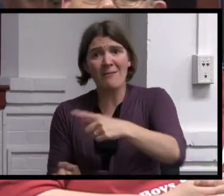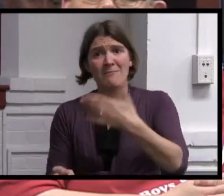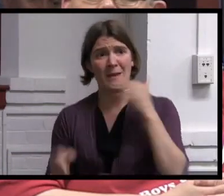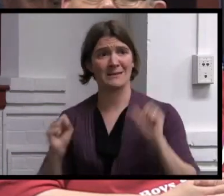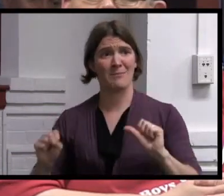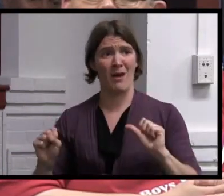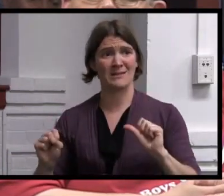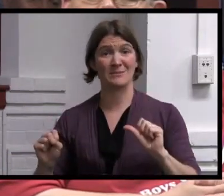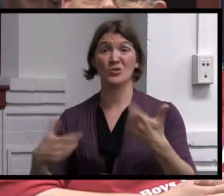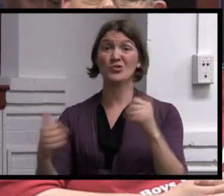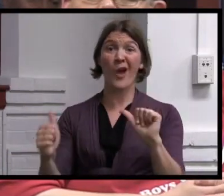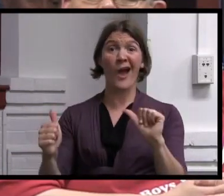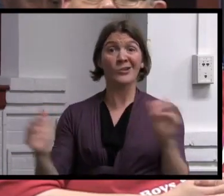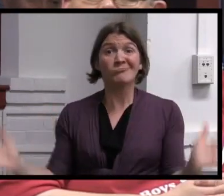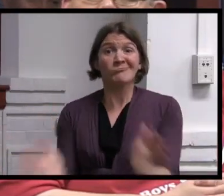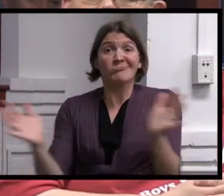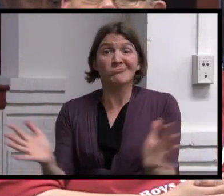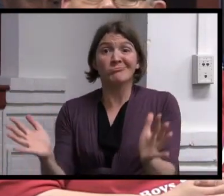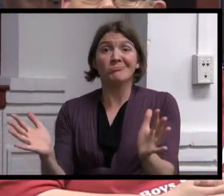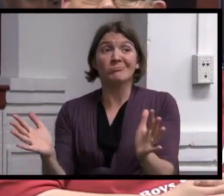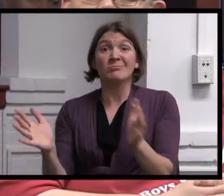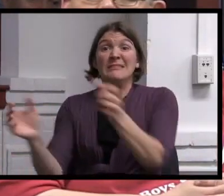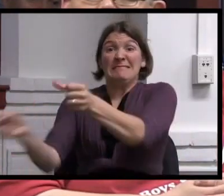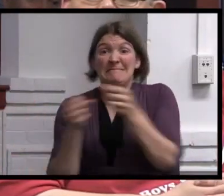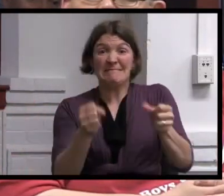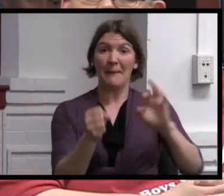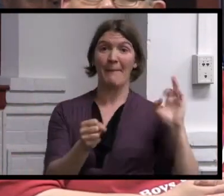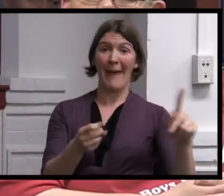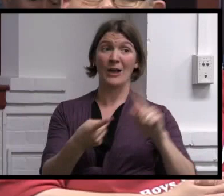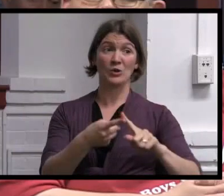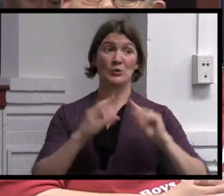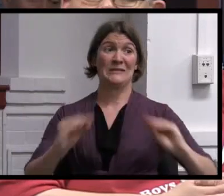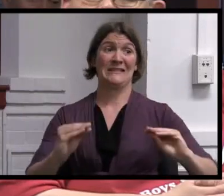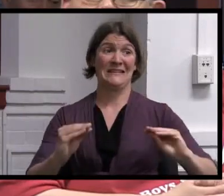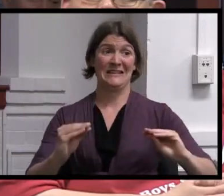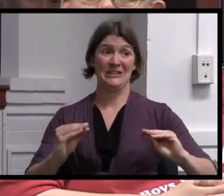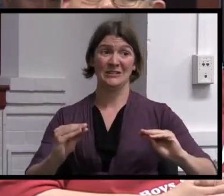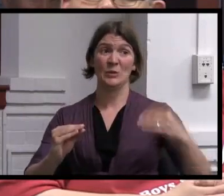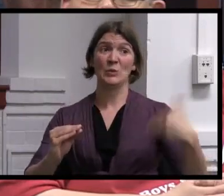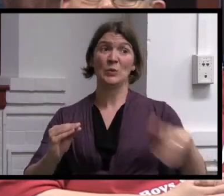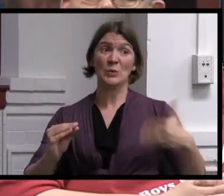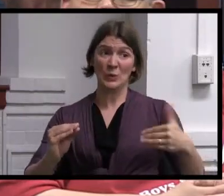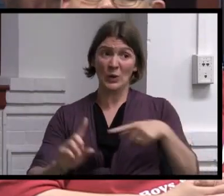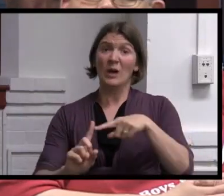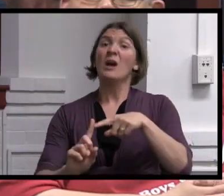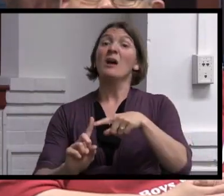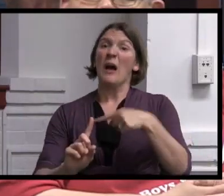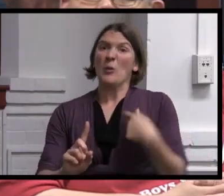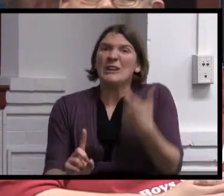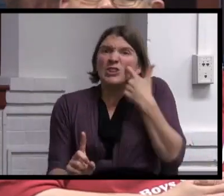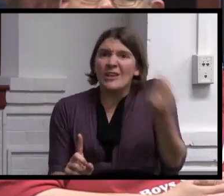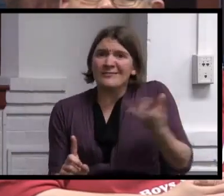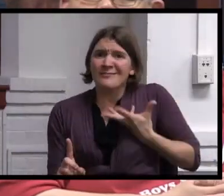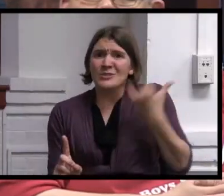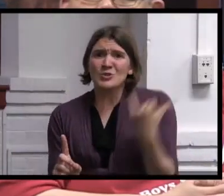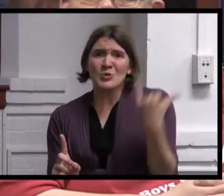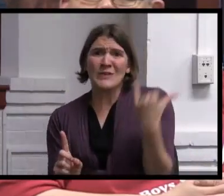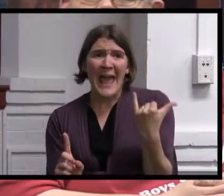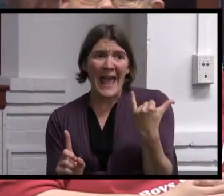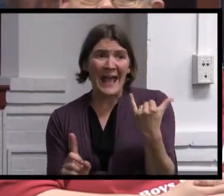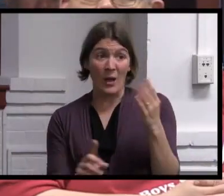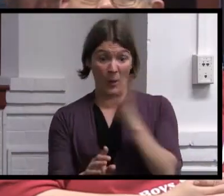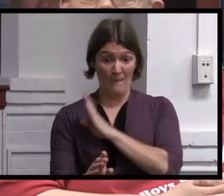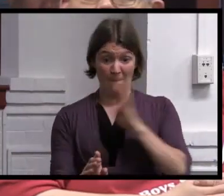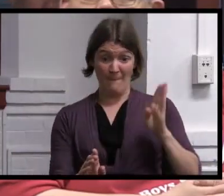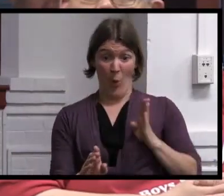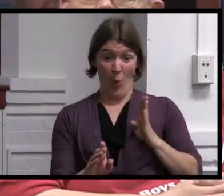as possible and try to get them reinstated if we can do anything. We just heard about this today. So what has been going on in the board